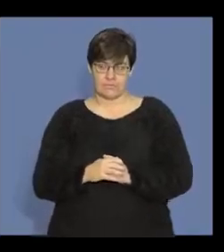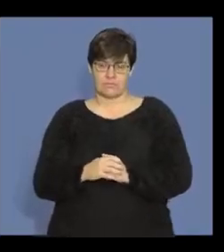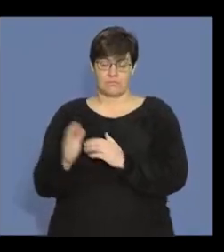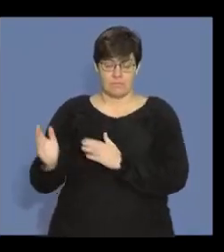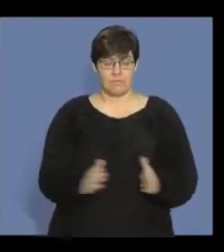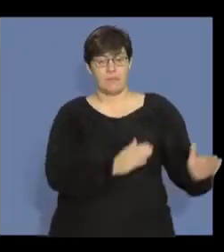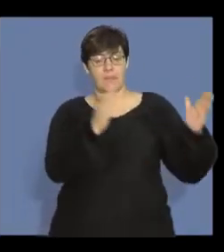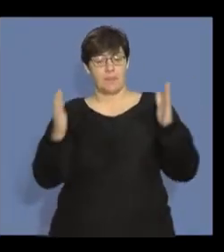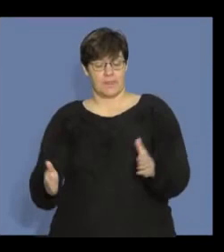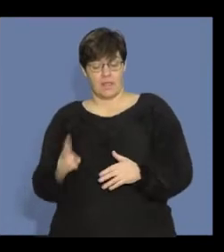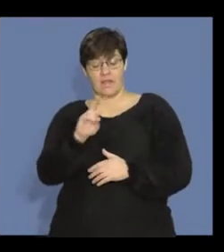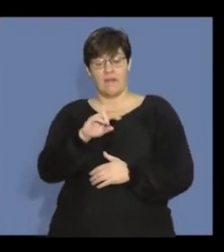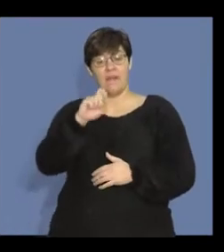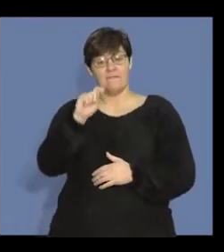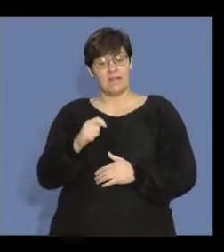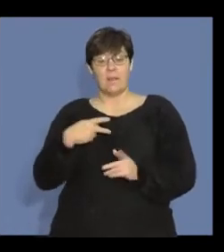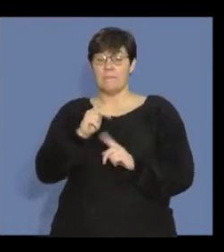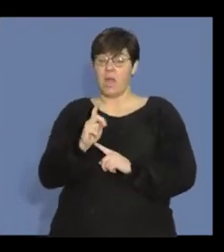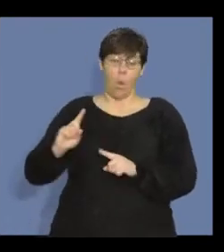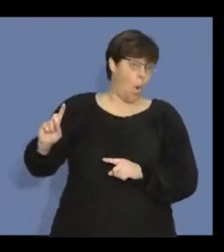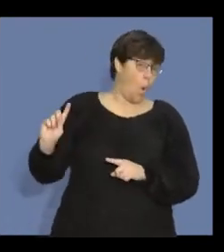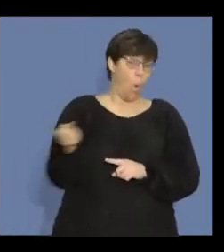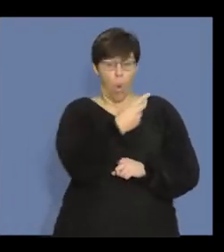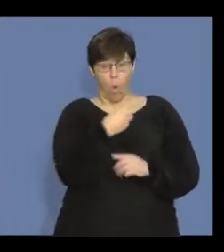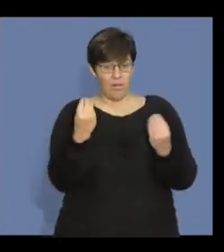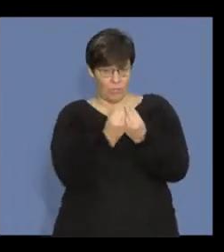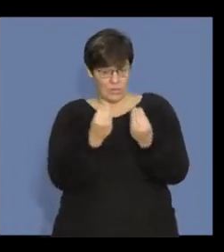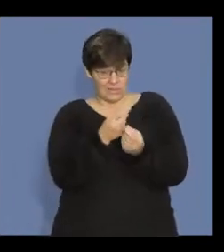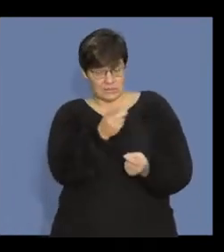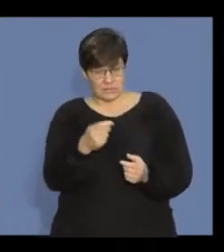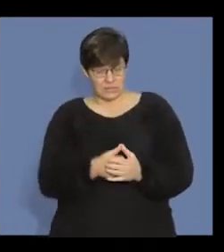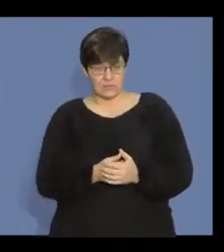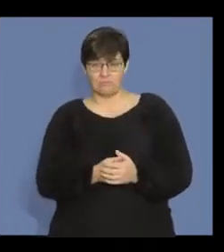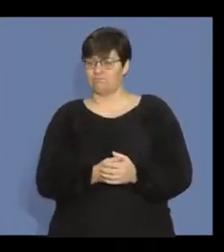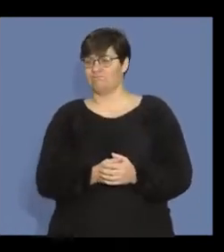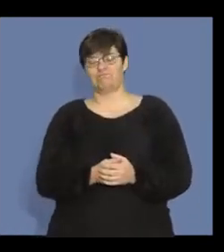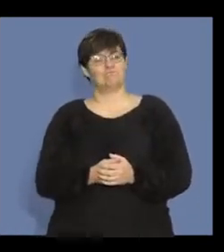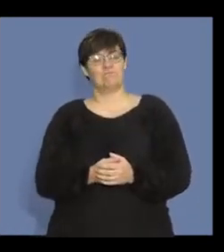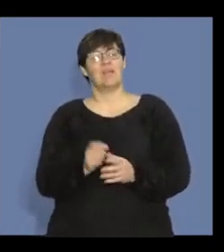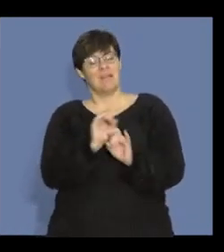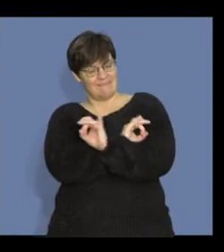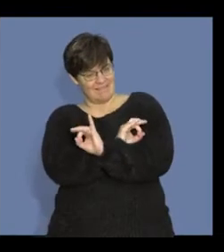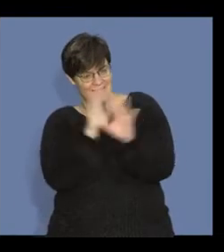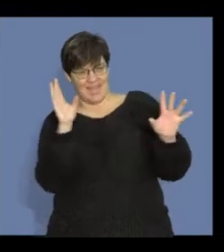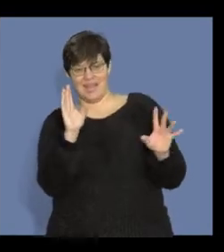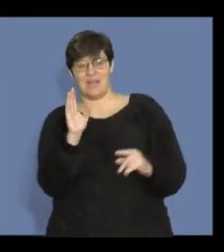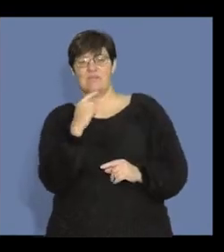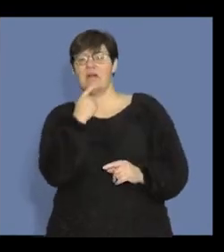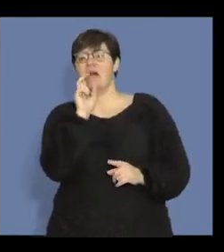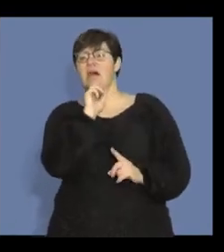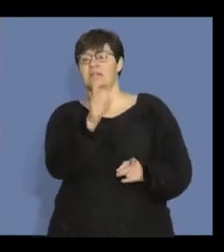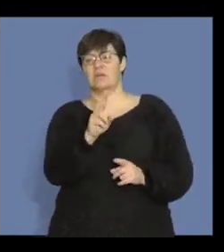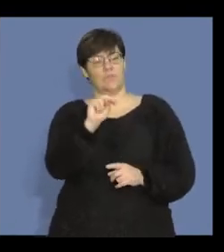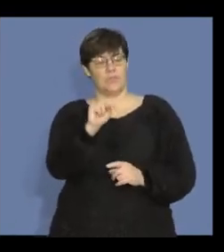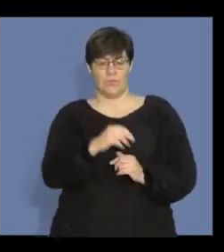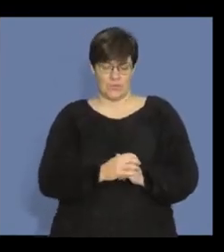lesson is that paid on all items explained clearly you can see